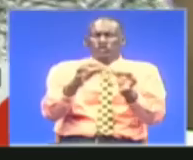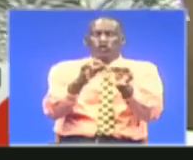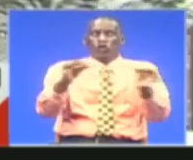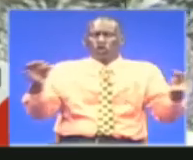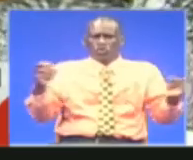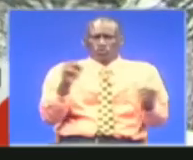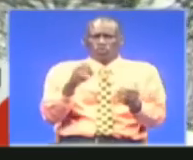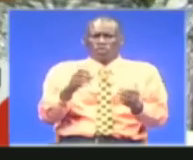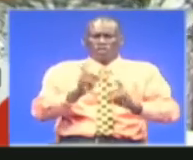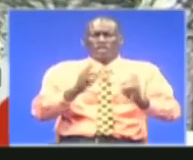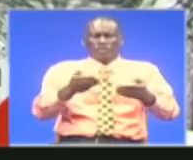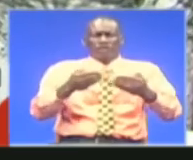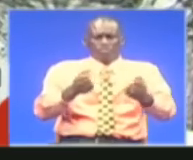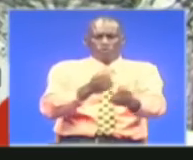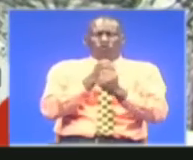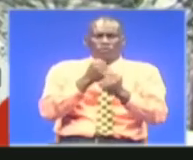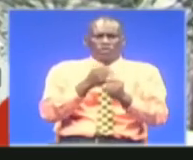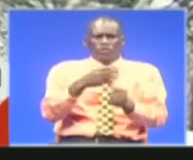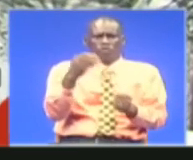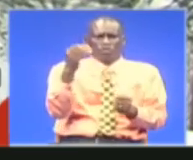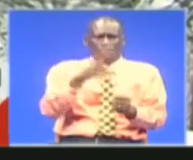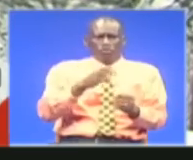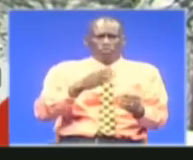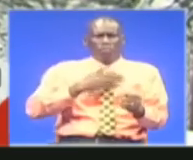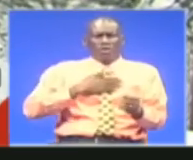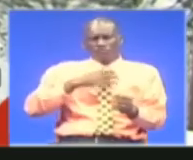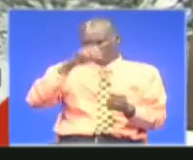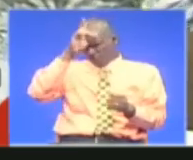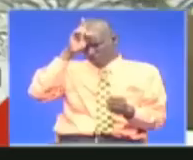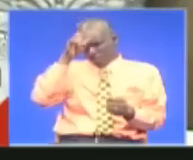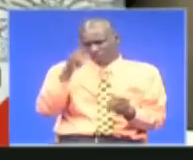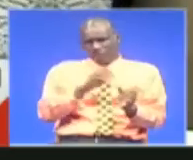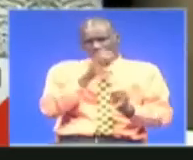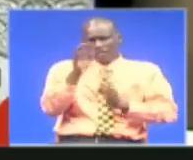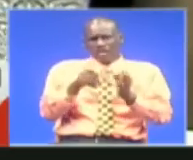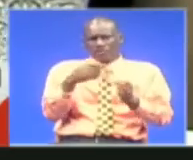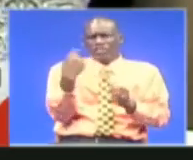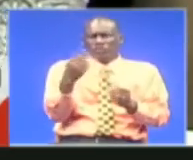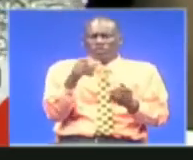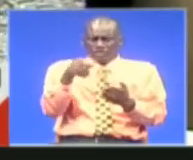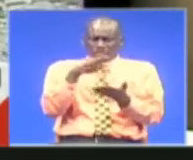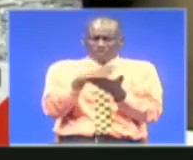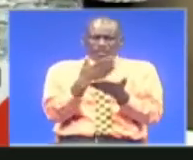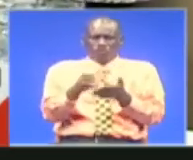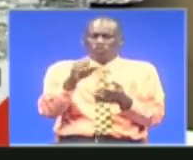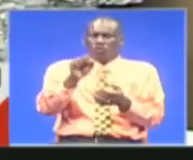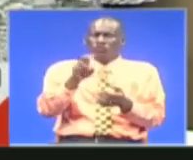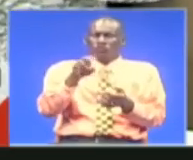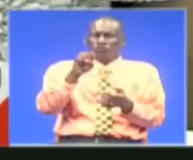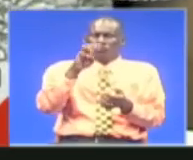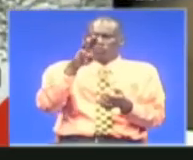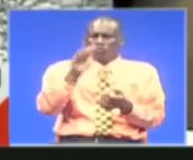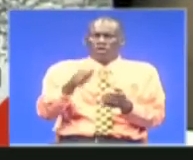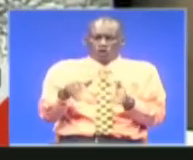so much confidence going back to my upcountry. If it's only that section of the Suswa Road that has